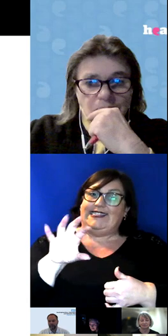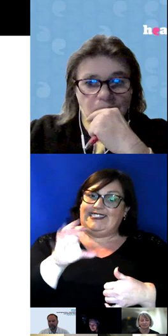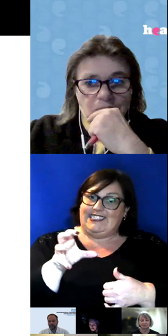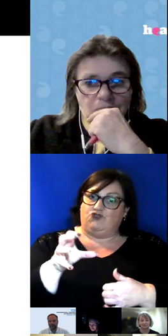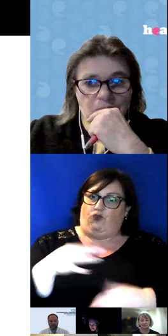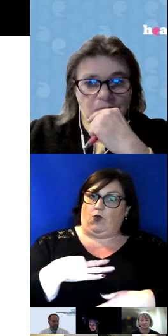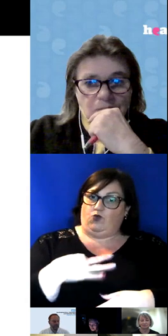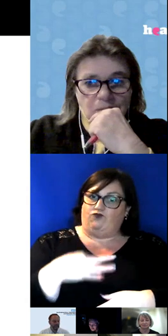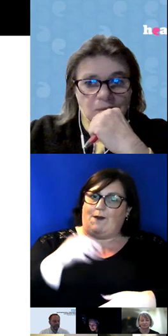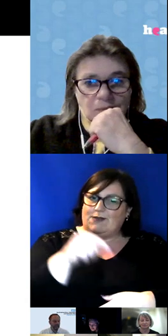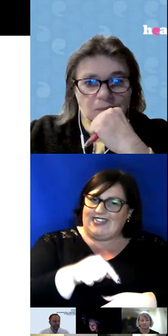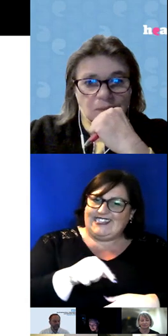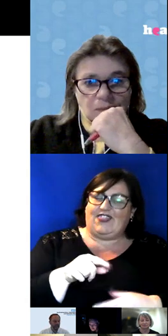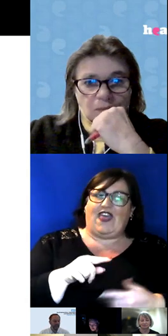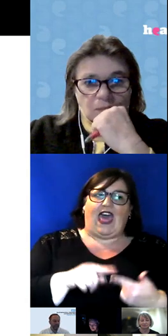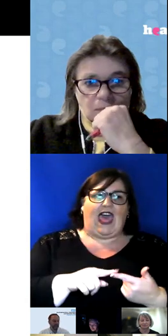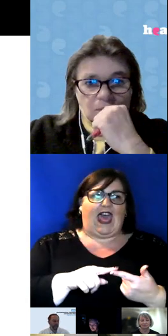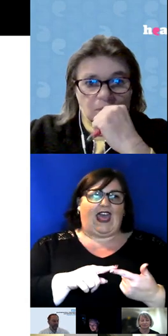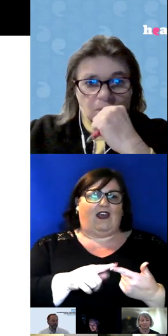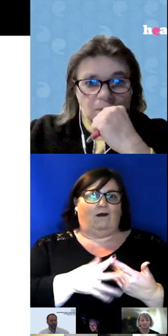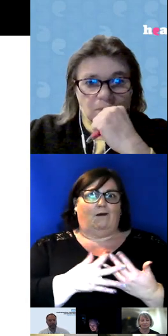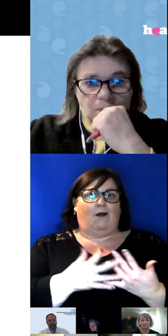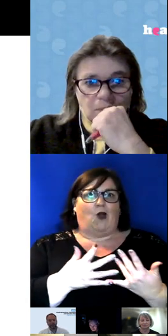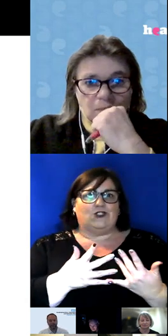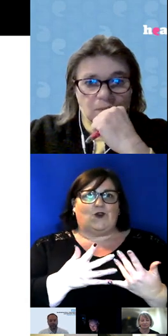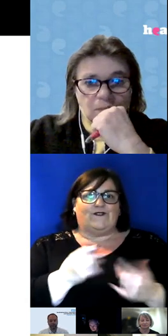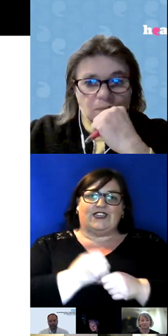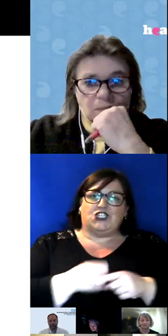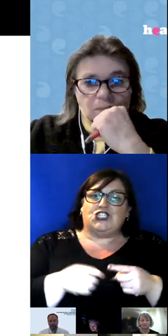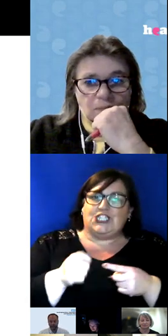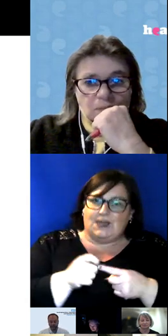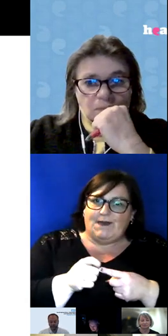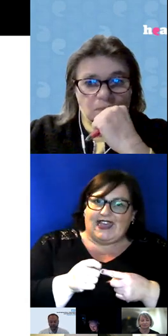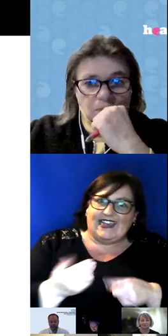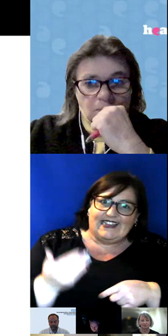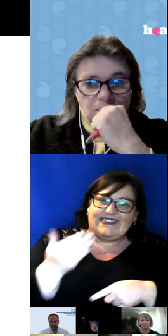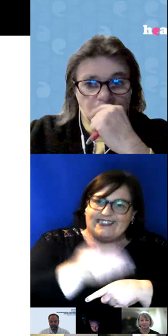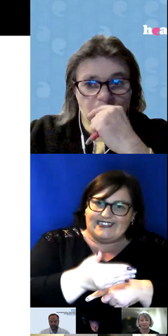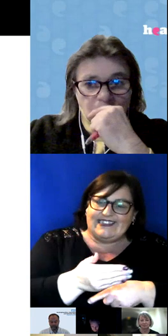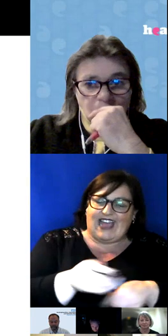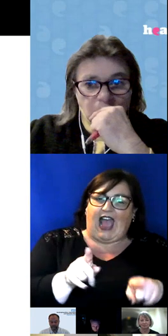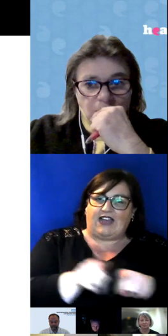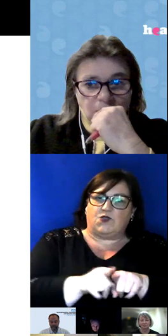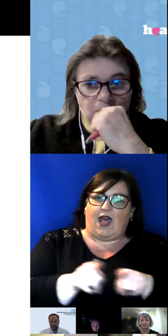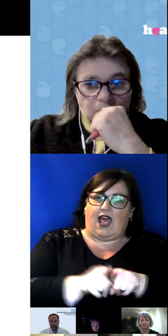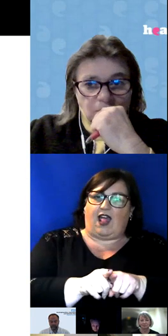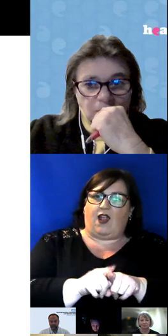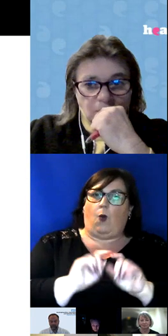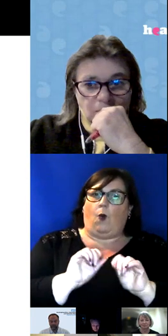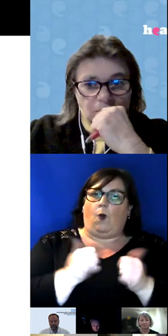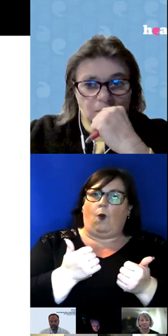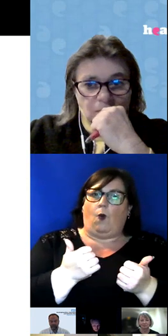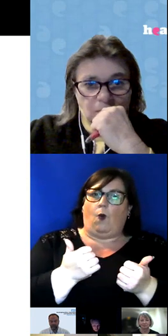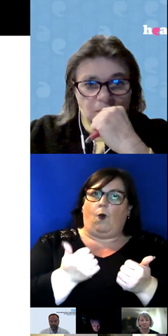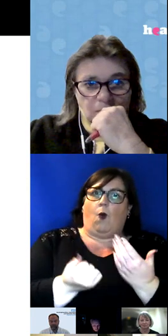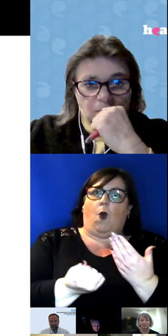of GPs there. So it was a very, very good opportunity to deep